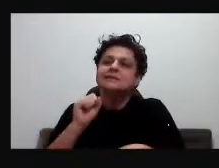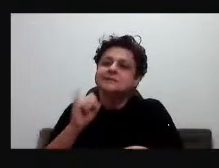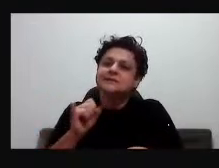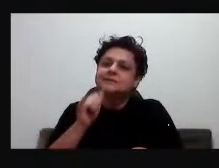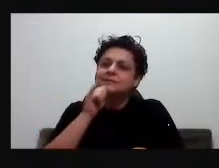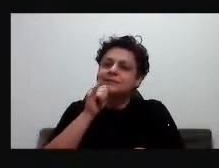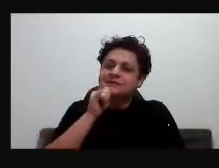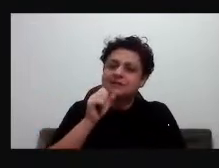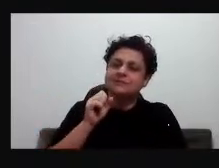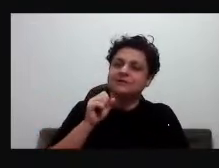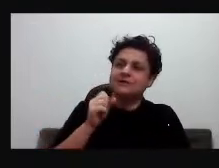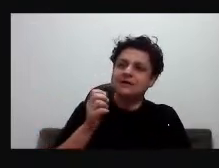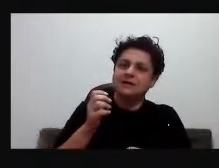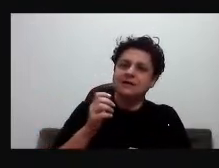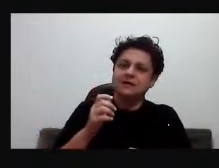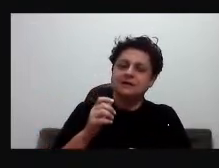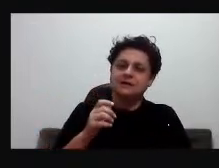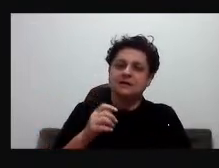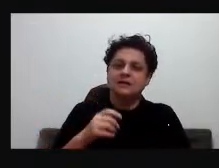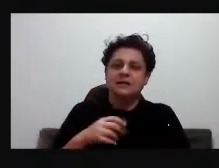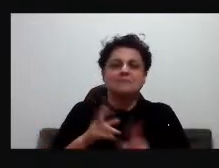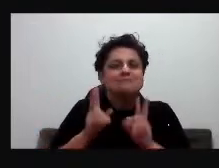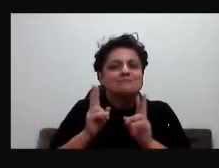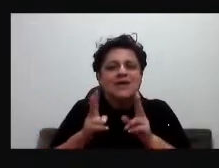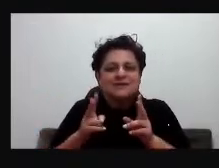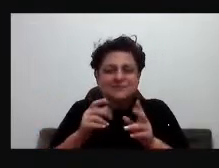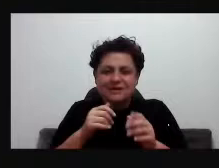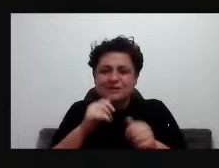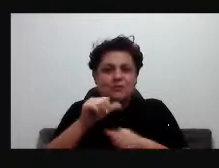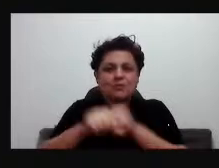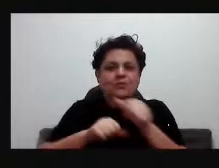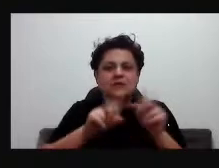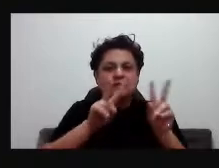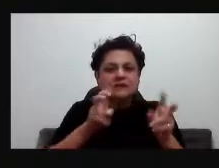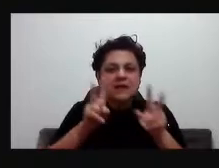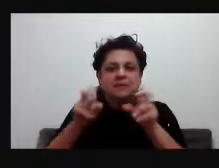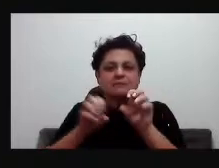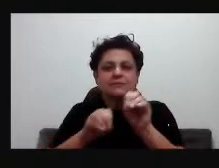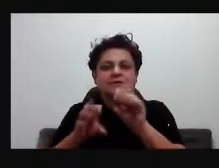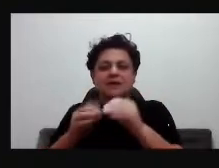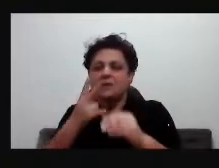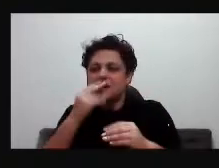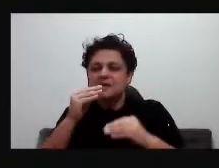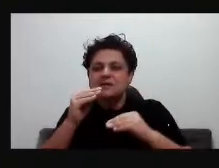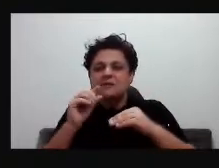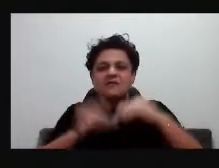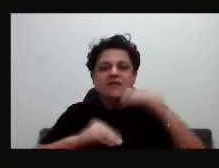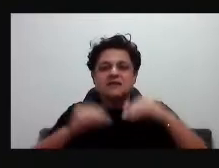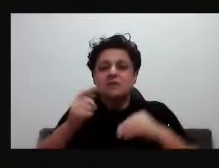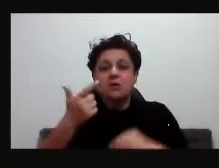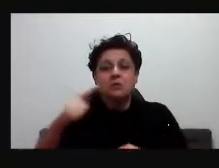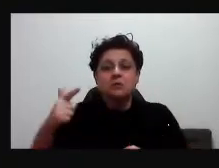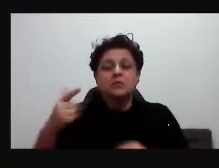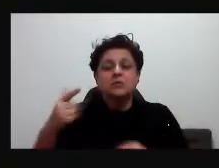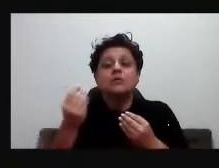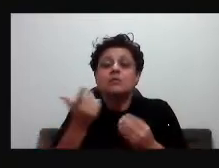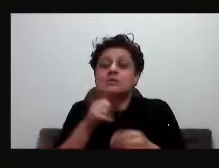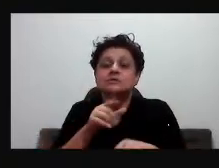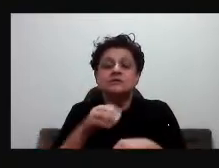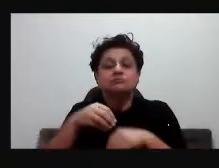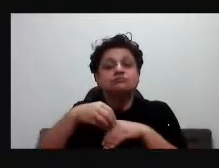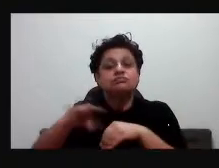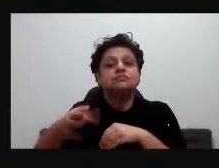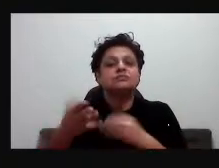fixed, not so many flexibility? Yes, of course. I think that's the important